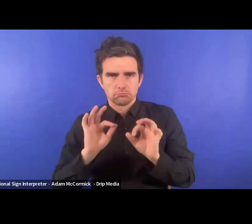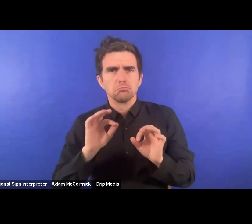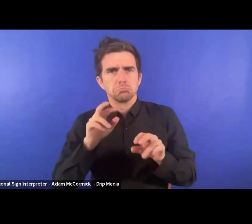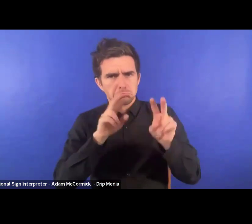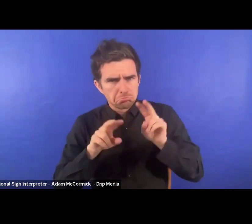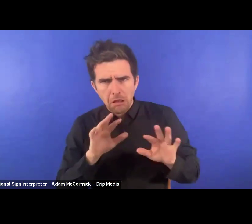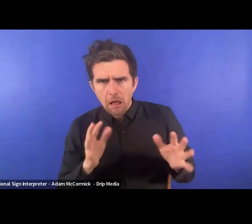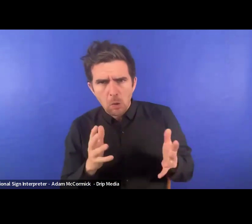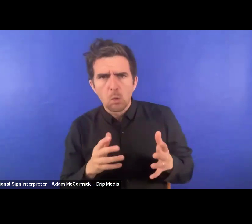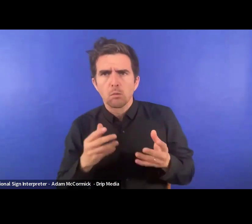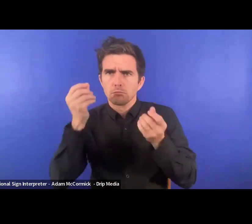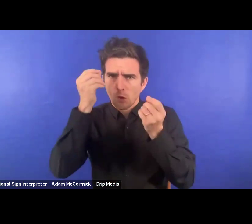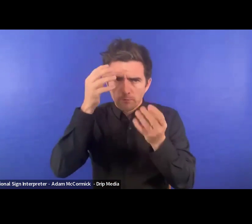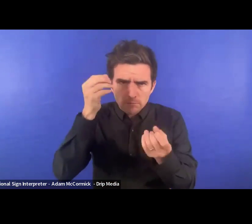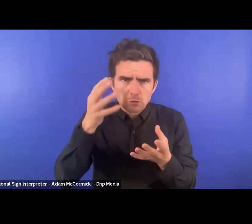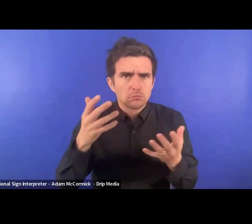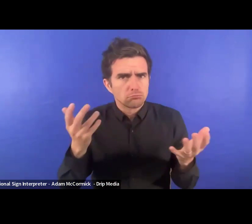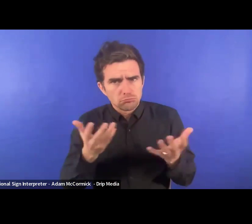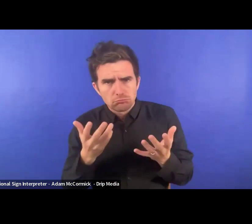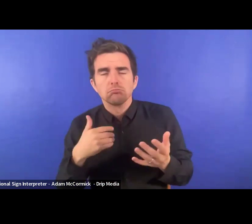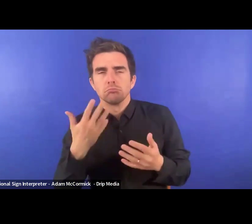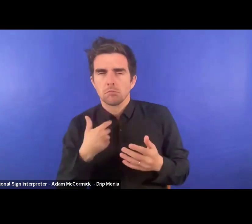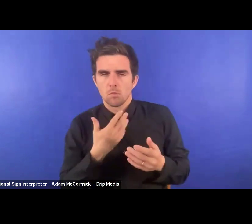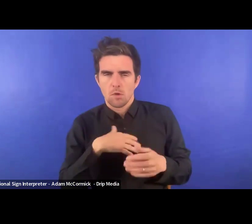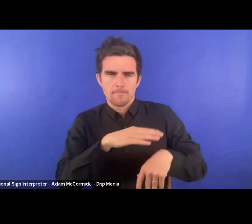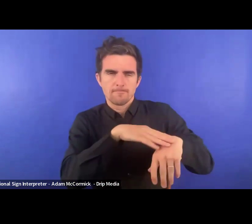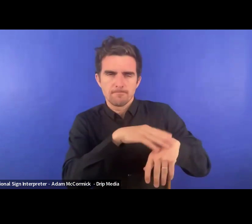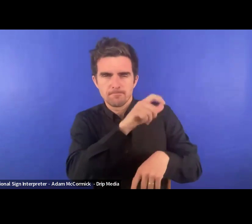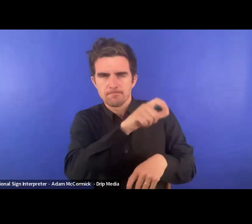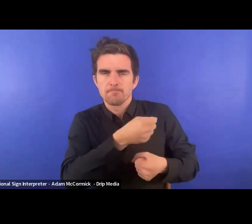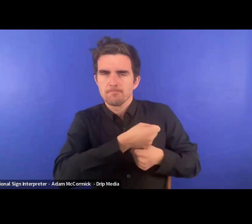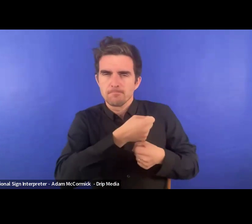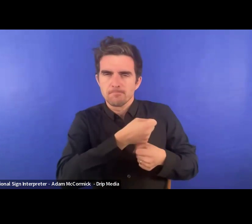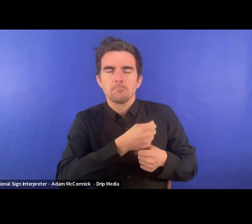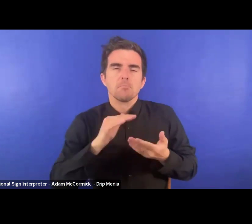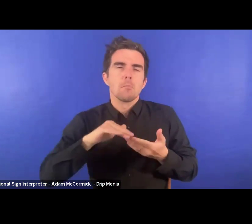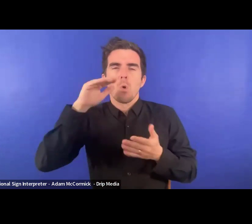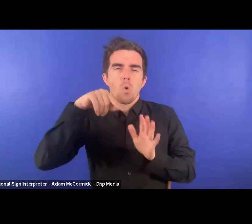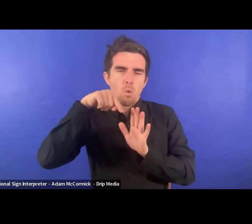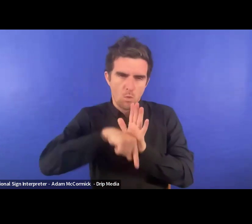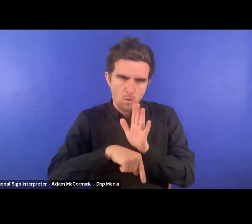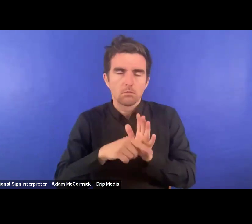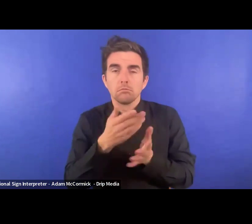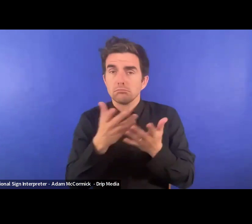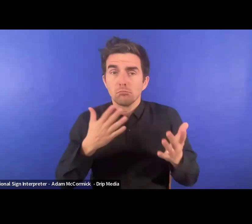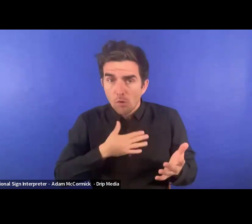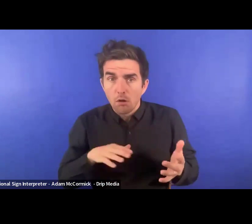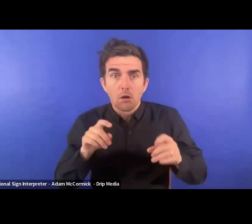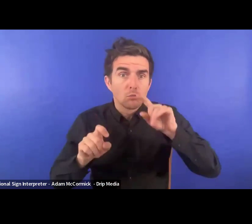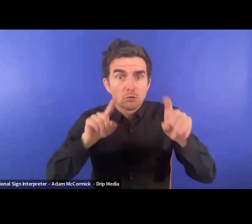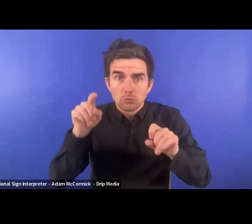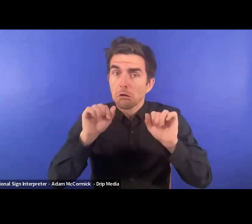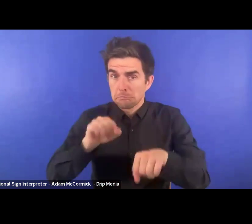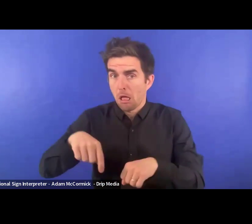this. Please really do feel free to ask any question in the chat. We have a Q&A session just